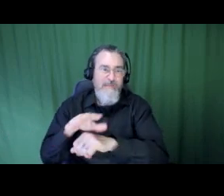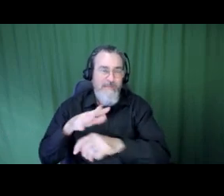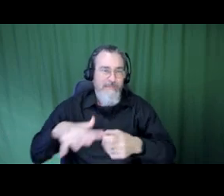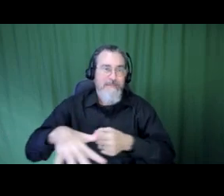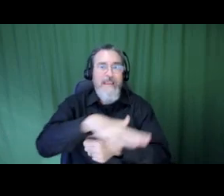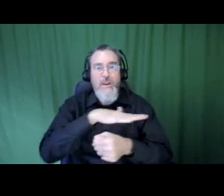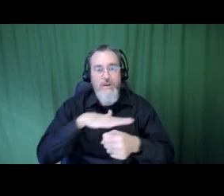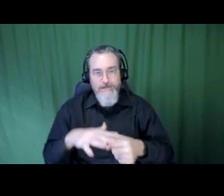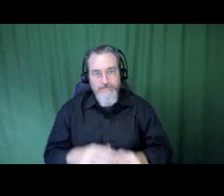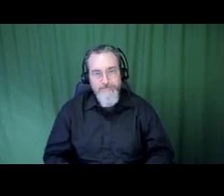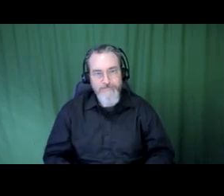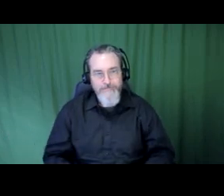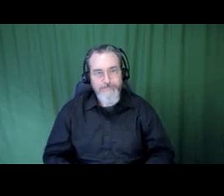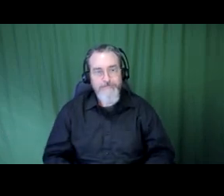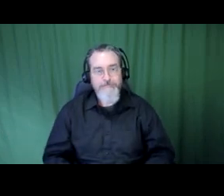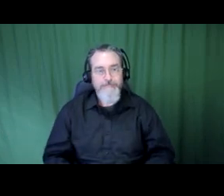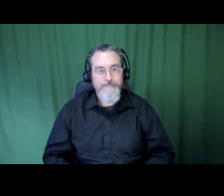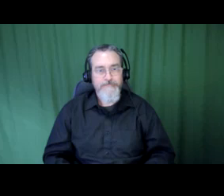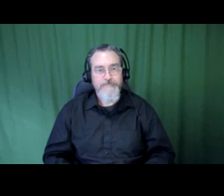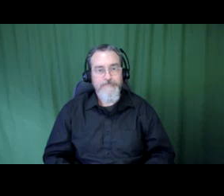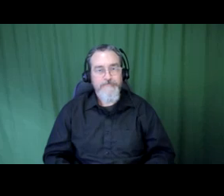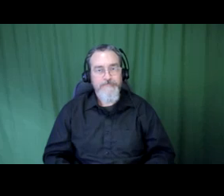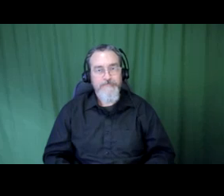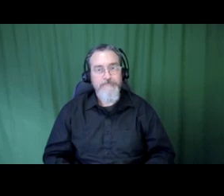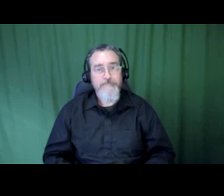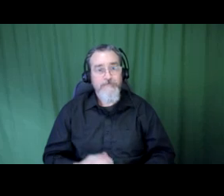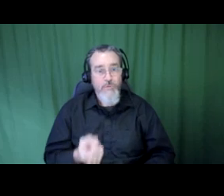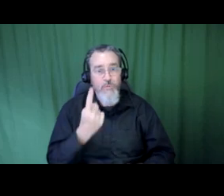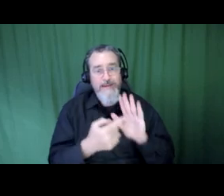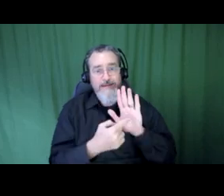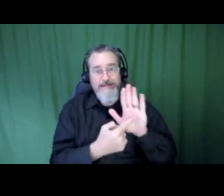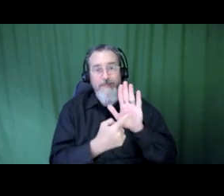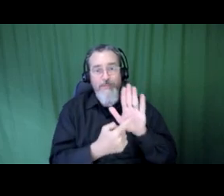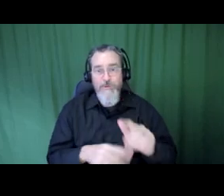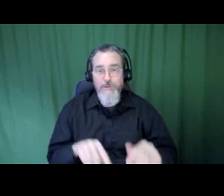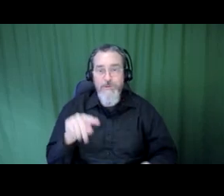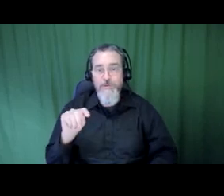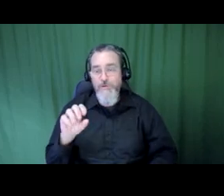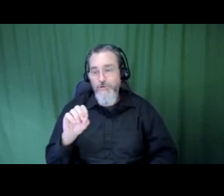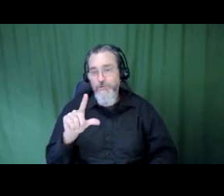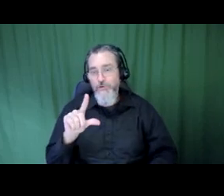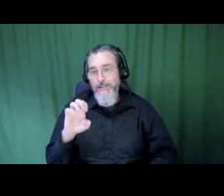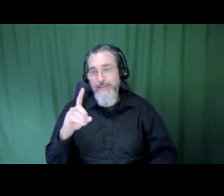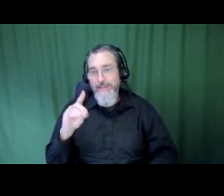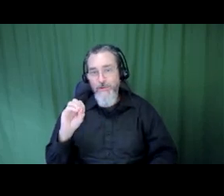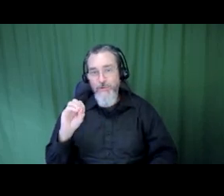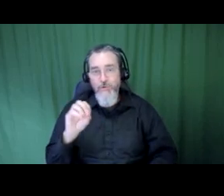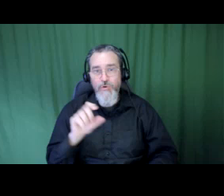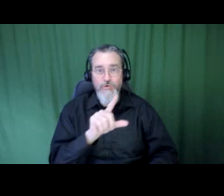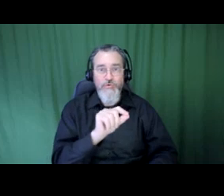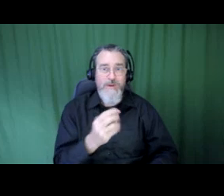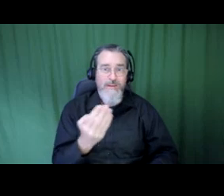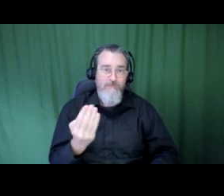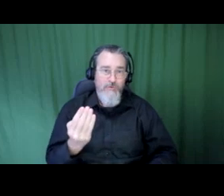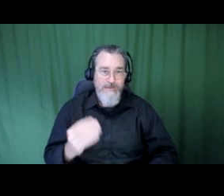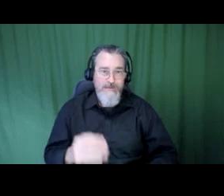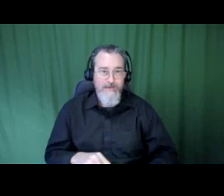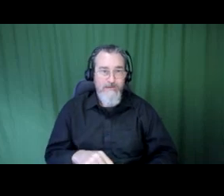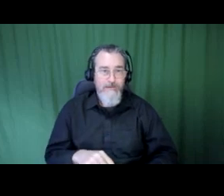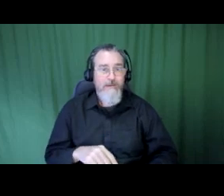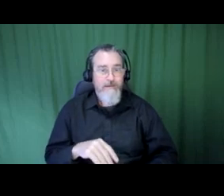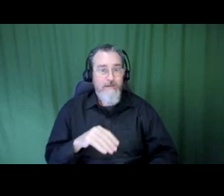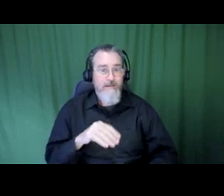on here. And an example here was in Toledo in 2014, where toxic blooms in